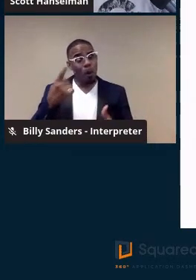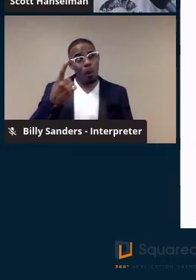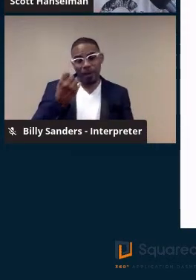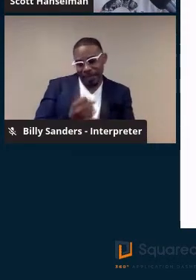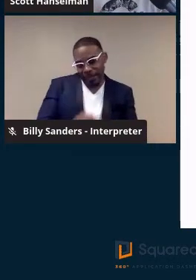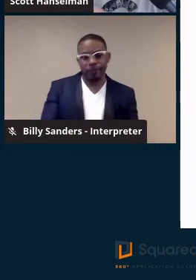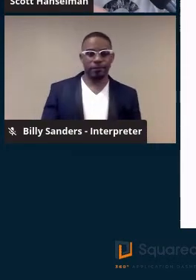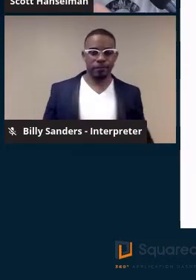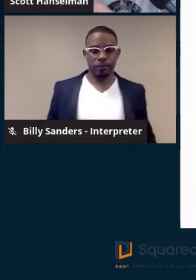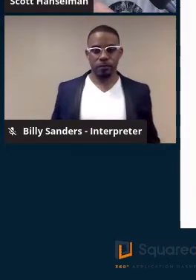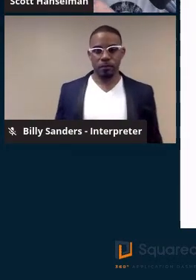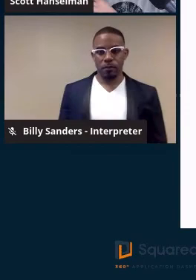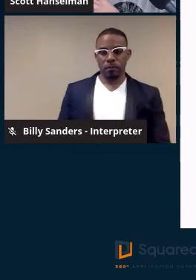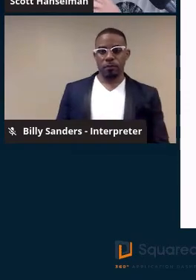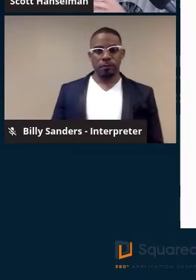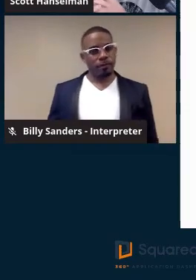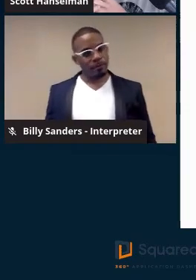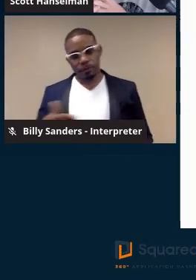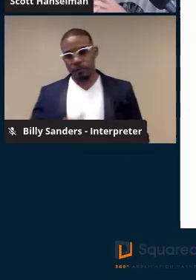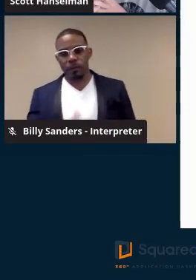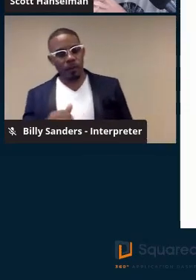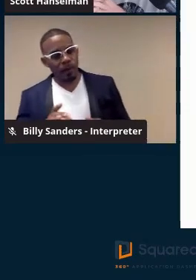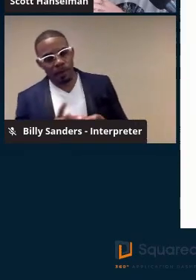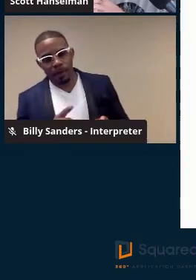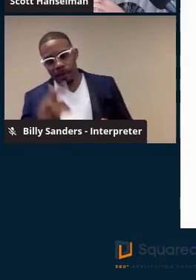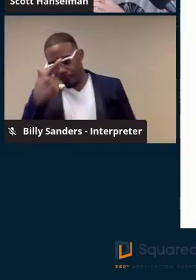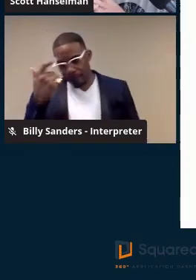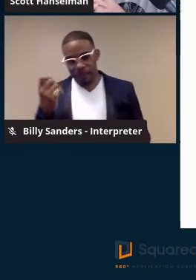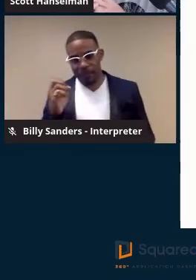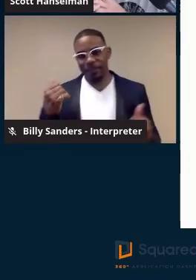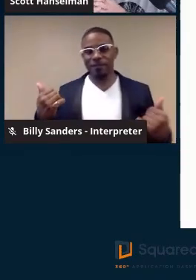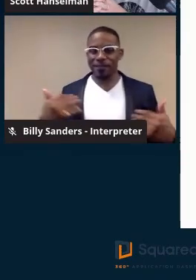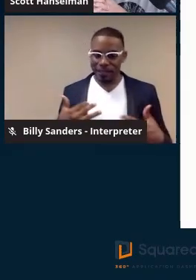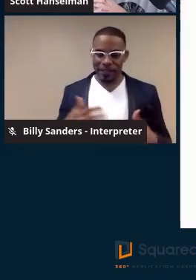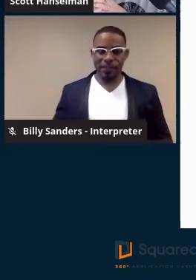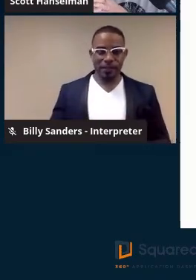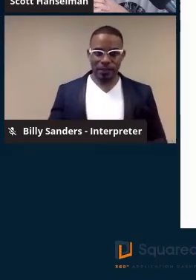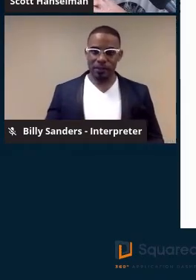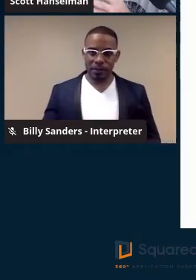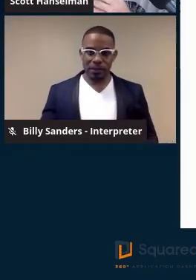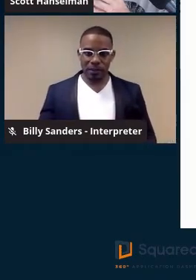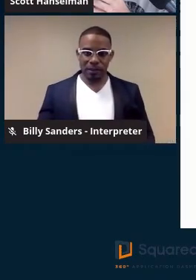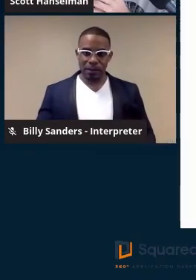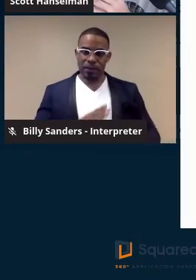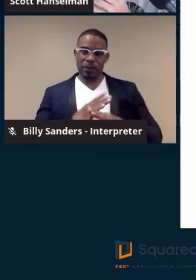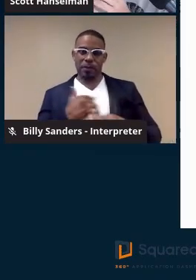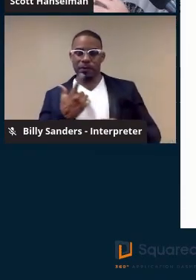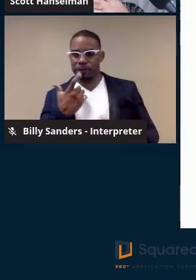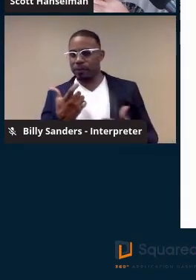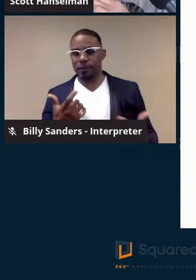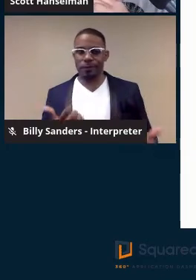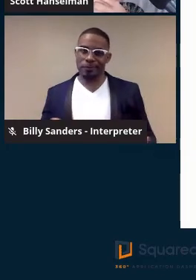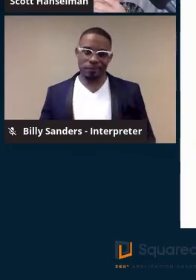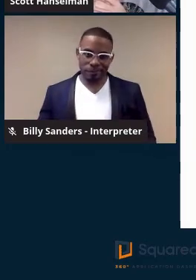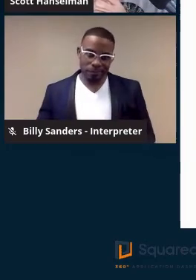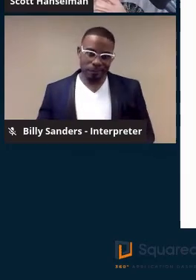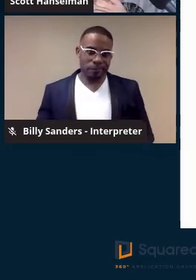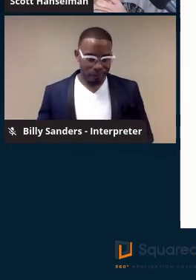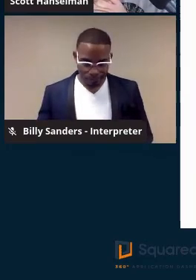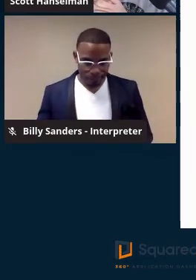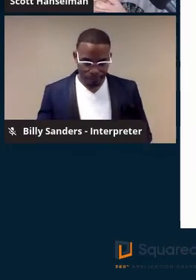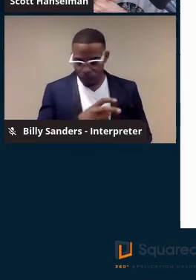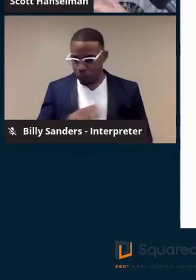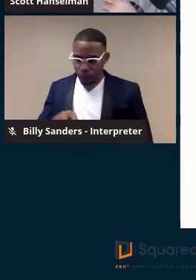year. And again, I want to say it's because of fear that is preventing me from just turning the